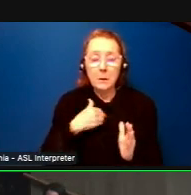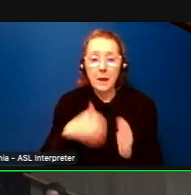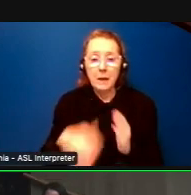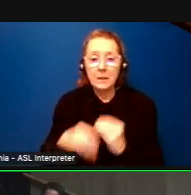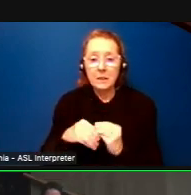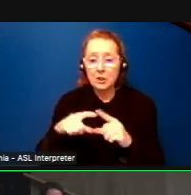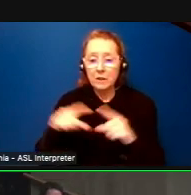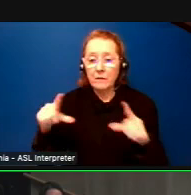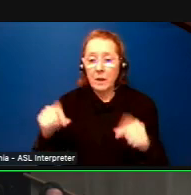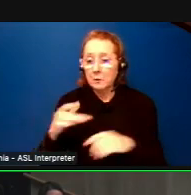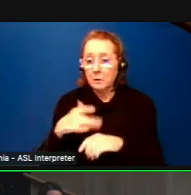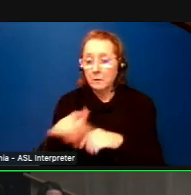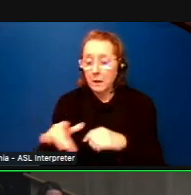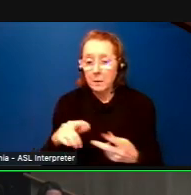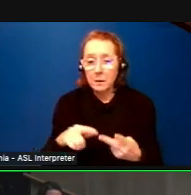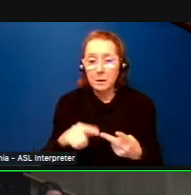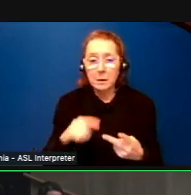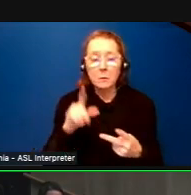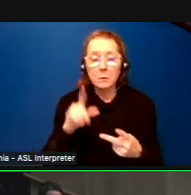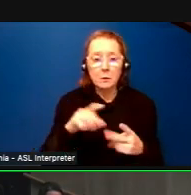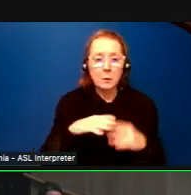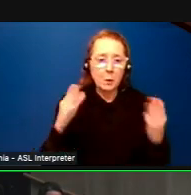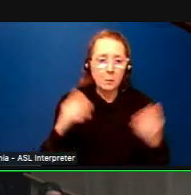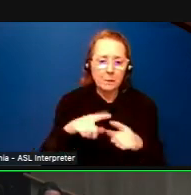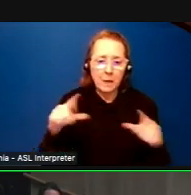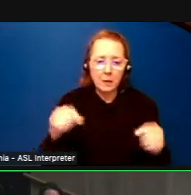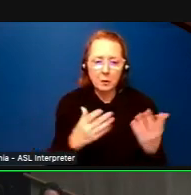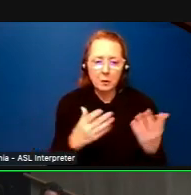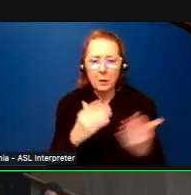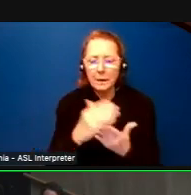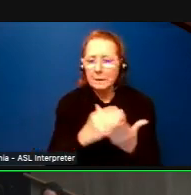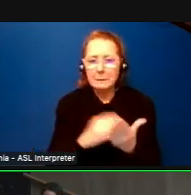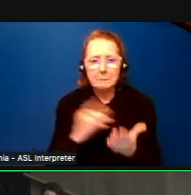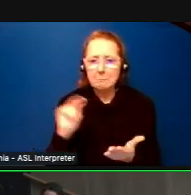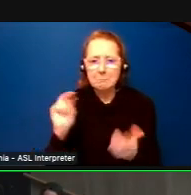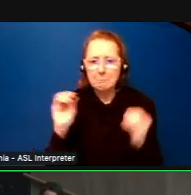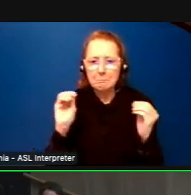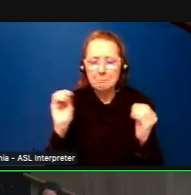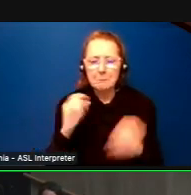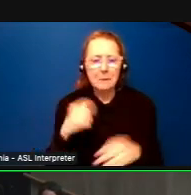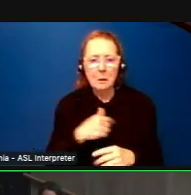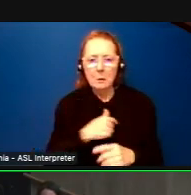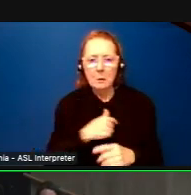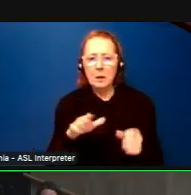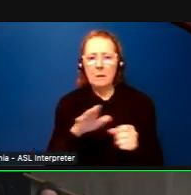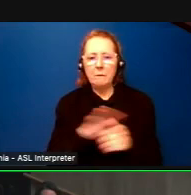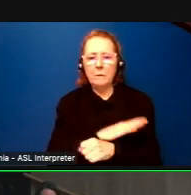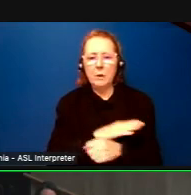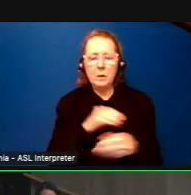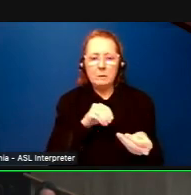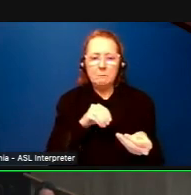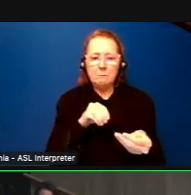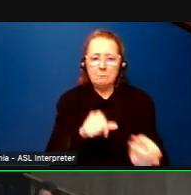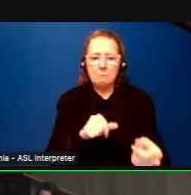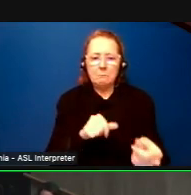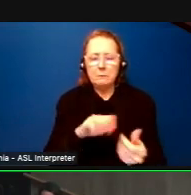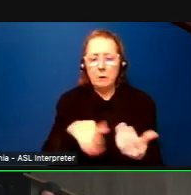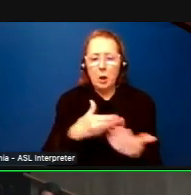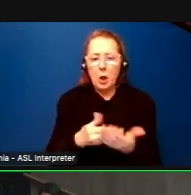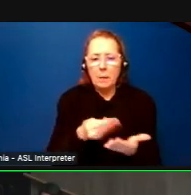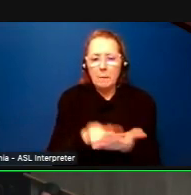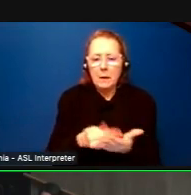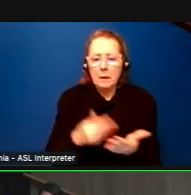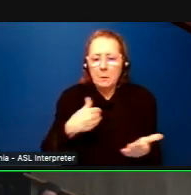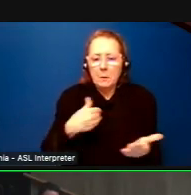vouchers or that we should be opening up our voucher waiting list. It just means that we are fully, we've utilized all the funding that we